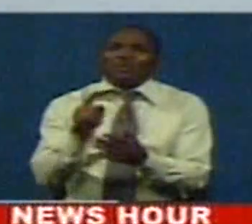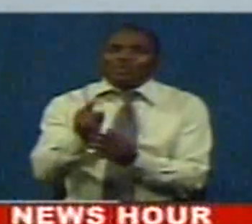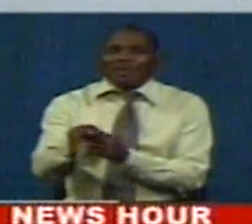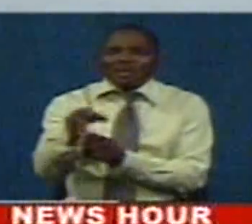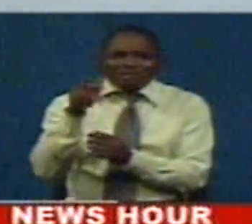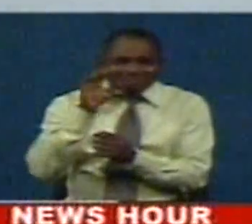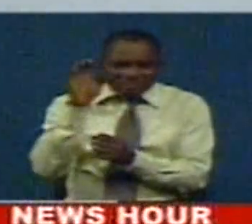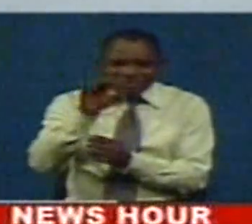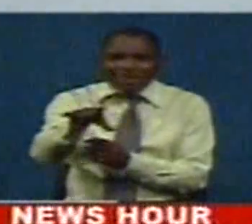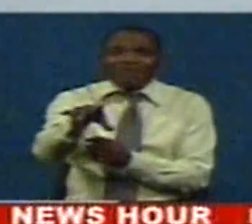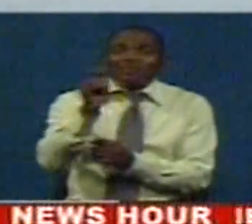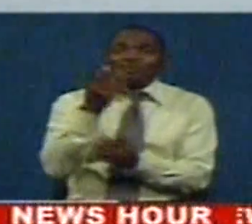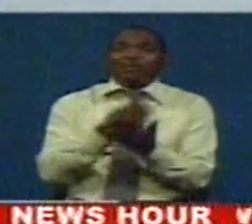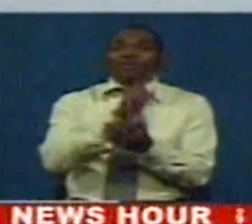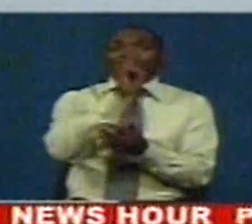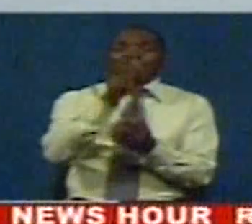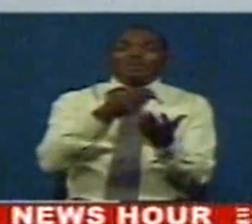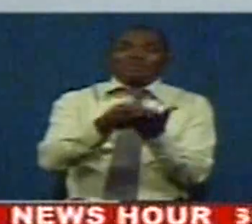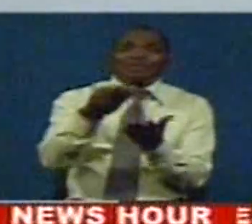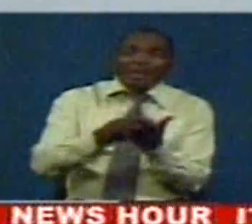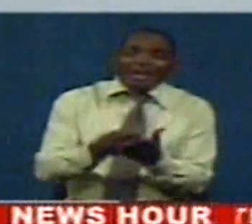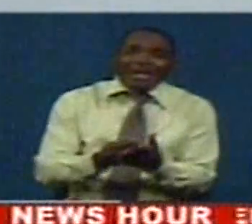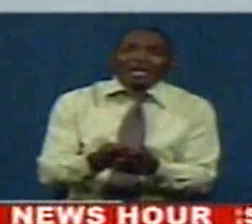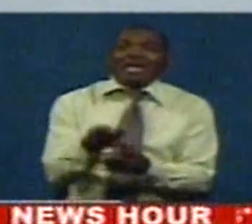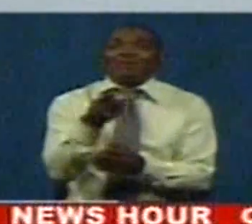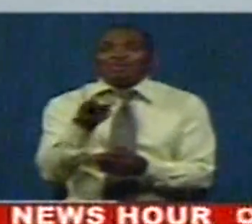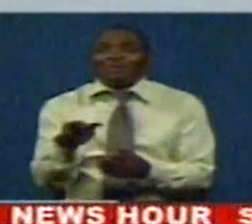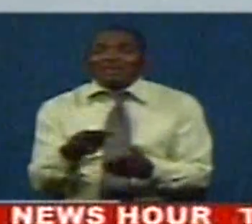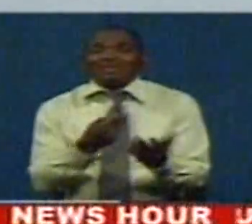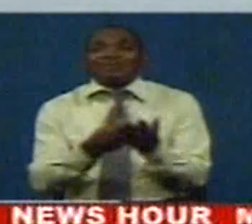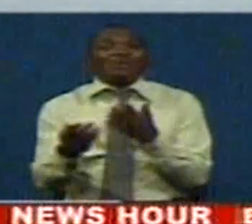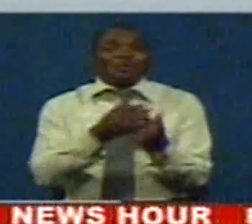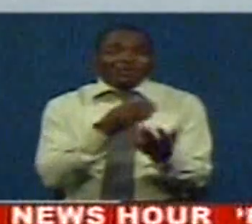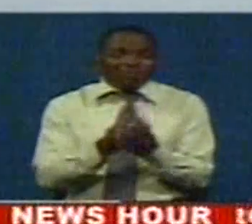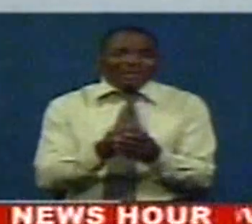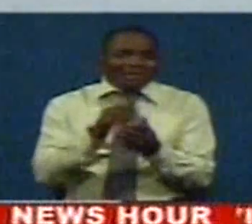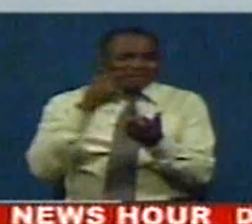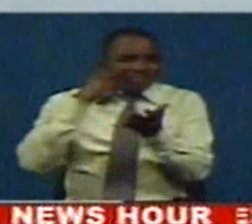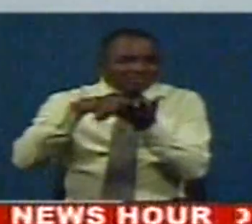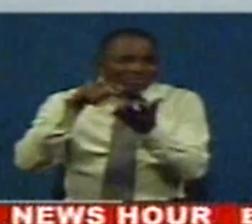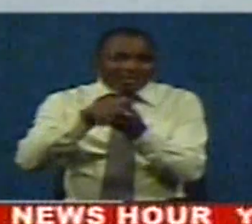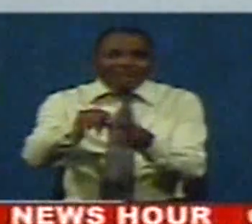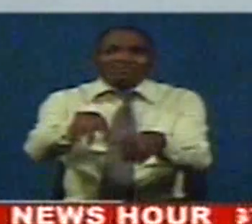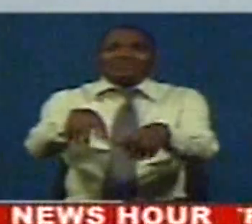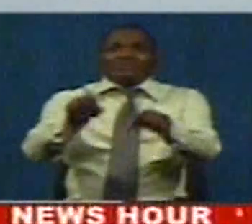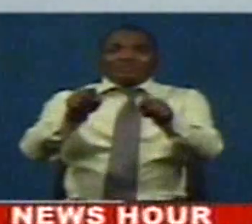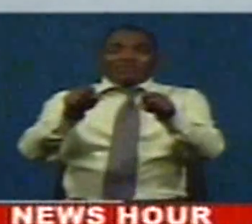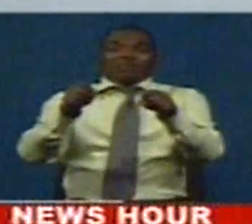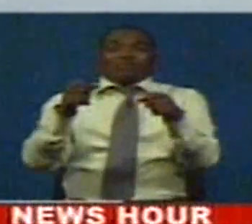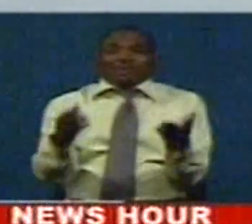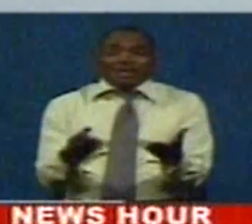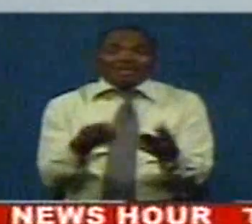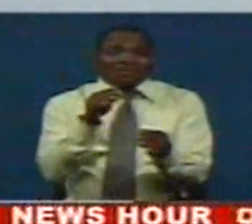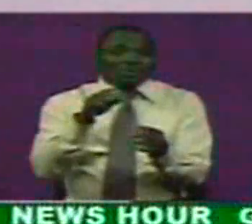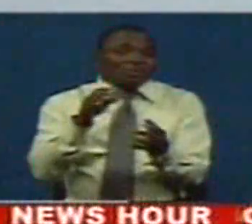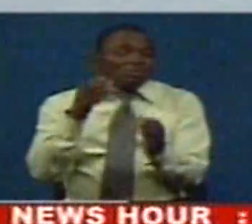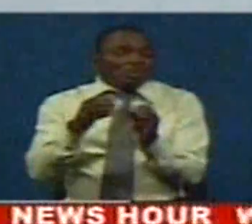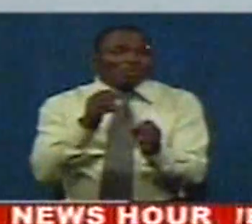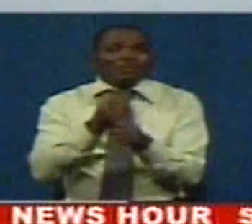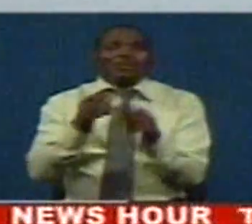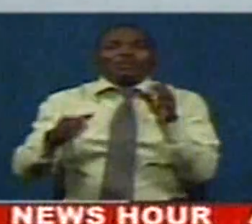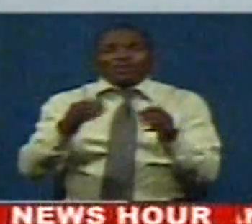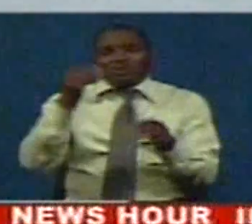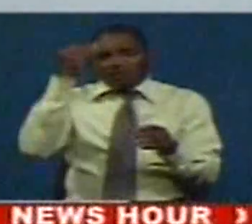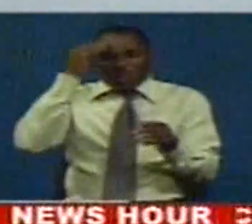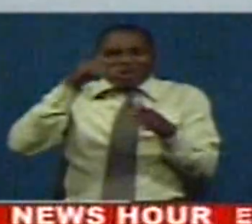assets, whether they've used some of the money to buy any property or other thing. We'll be tracing that. And at the end of the day, we'll make the court aware of the